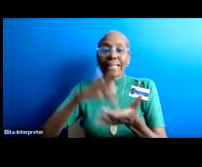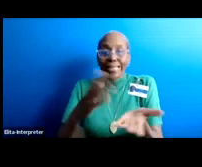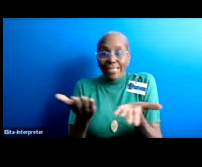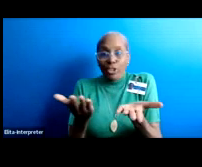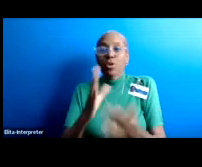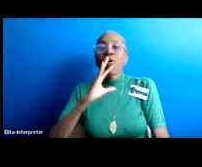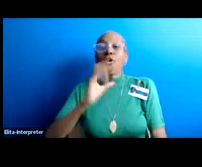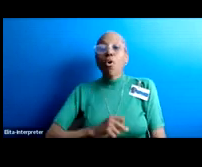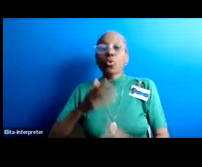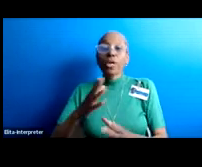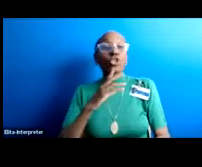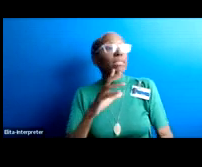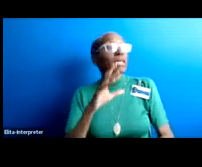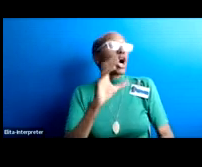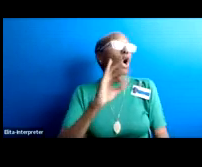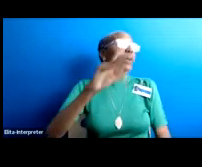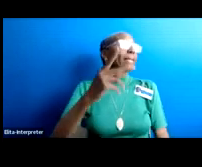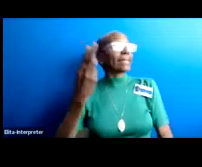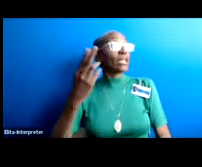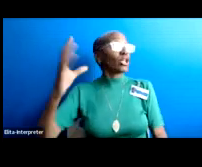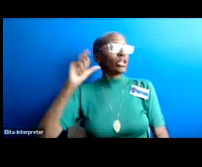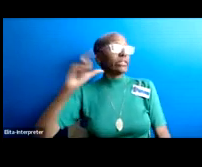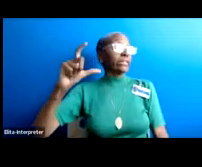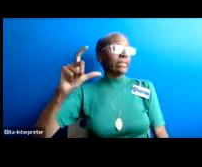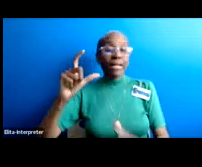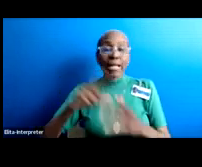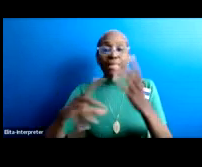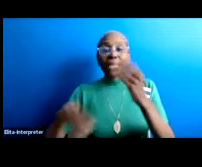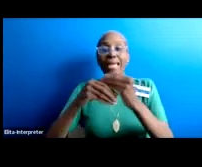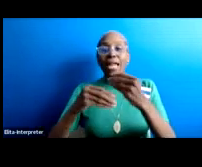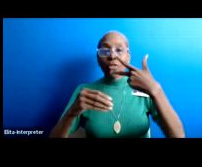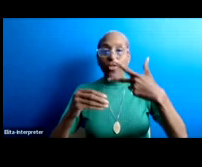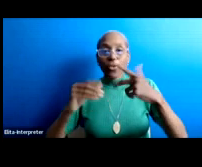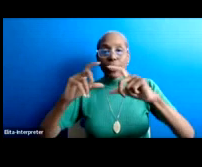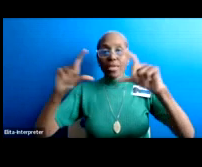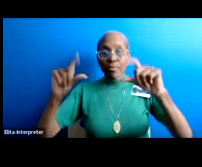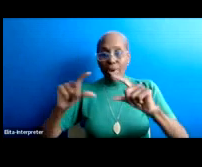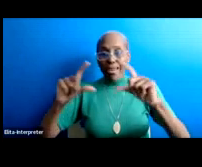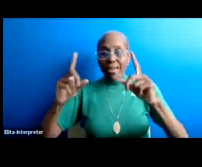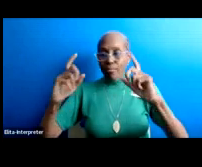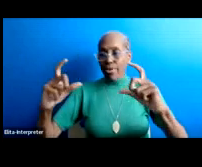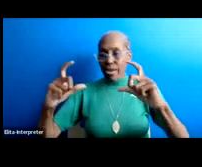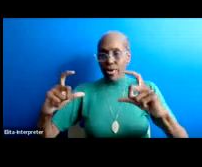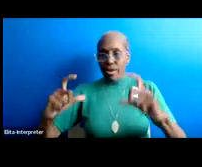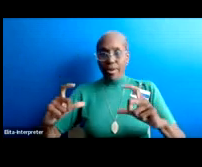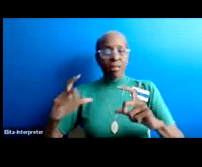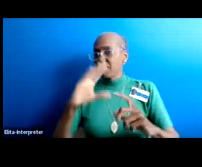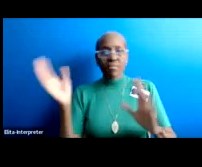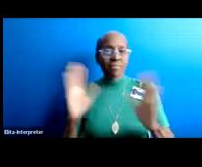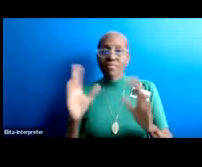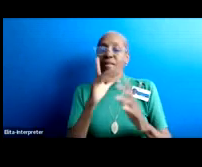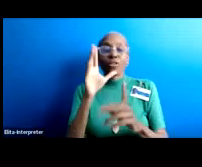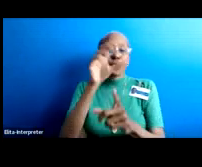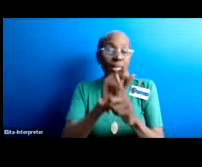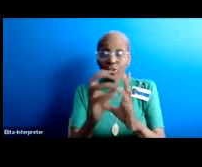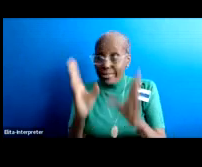old school thought was click here, all caps, and then you would add like 3 brackets behind it. You would just do anything to sort of catch